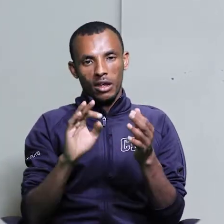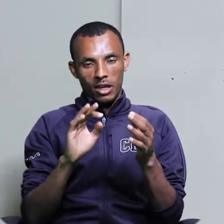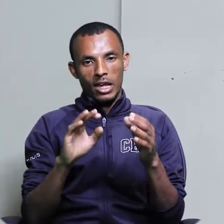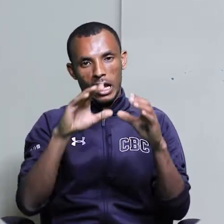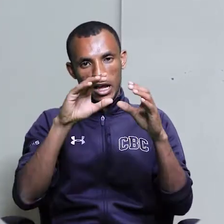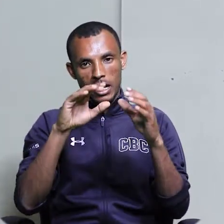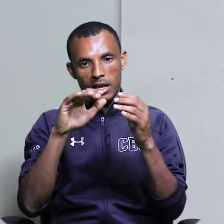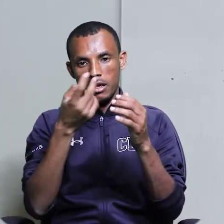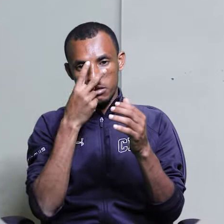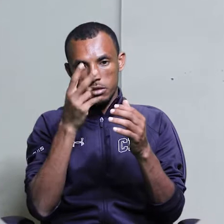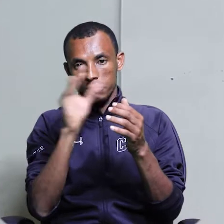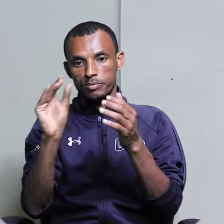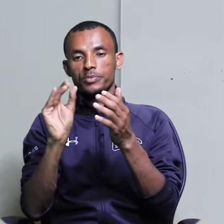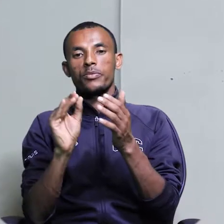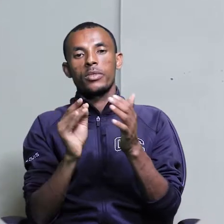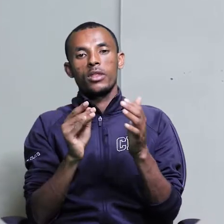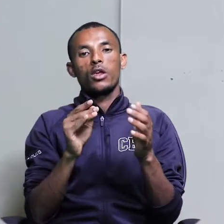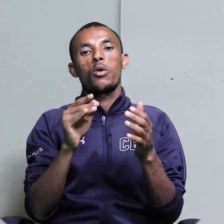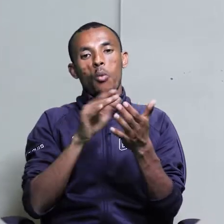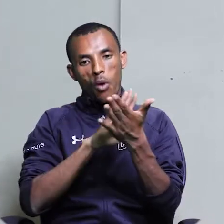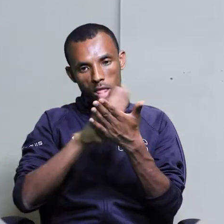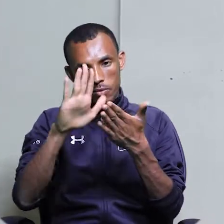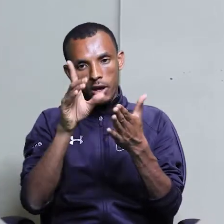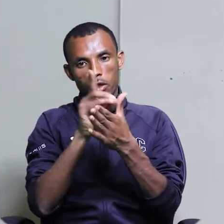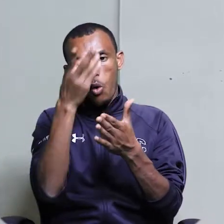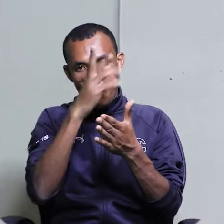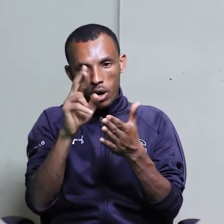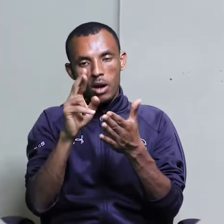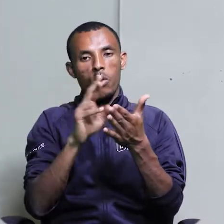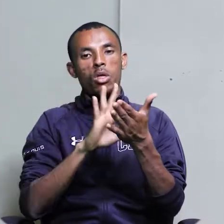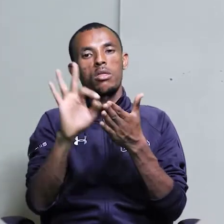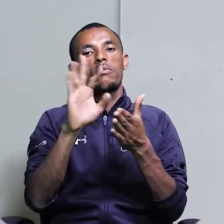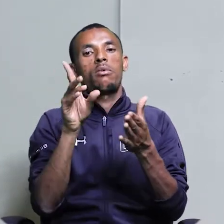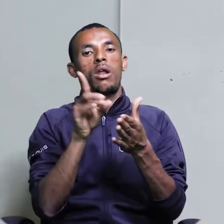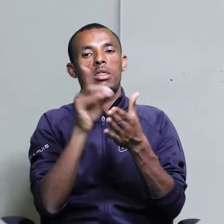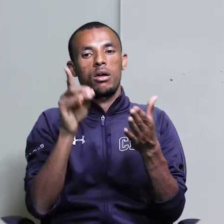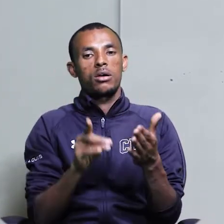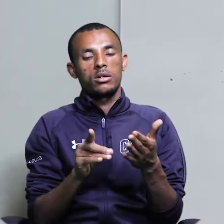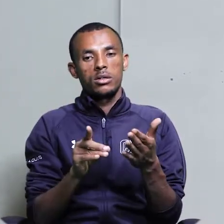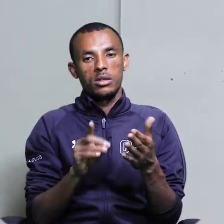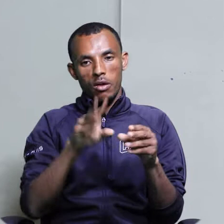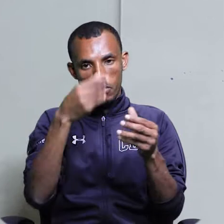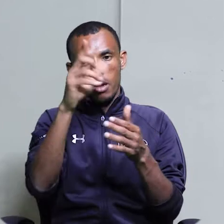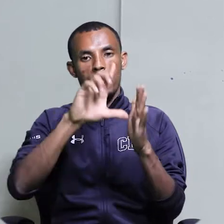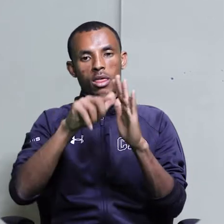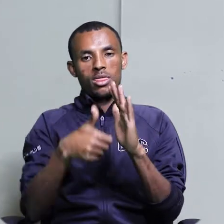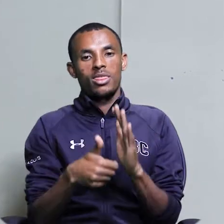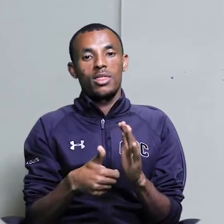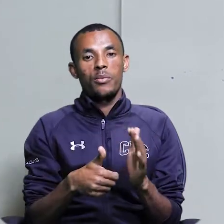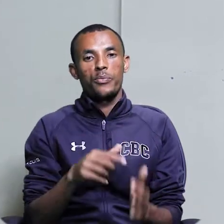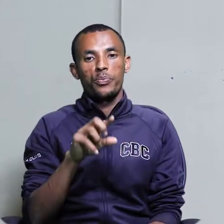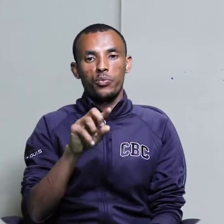Classify the following data as qualitative and quantitative. I'll give you a minute to do this